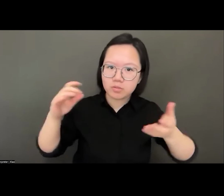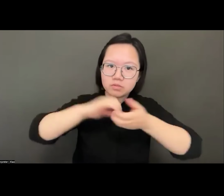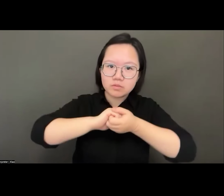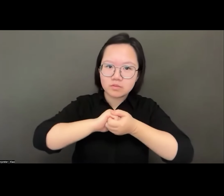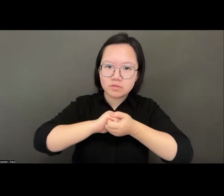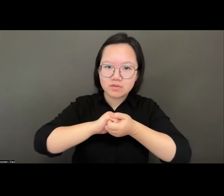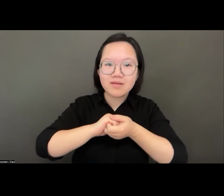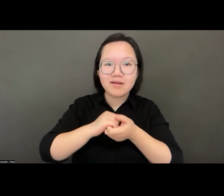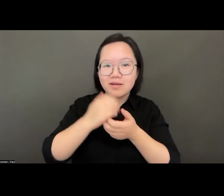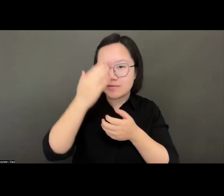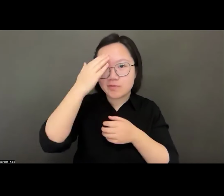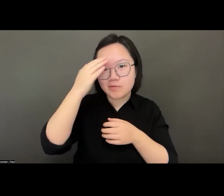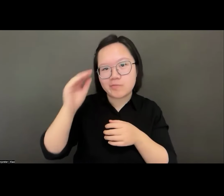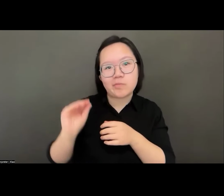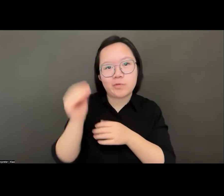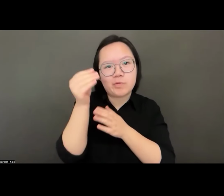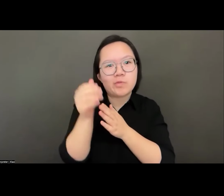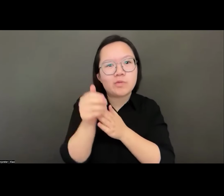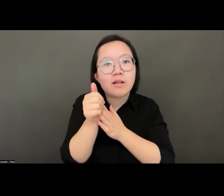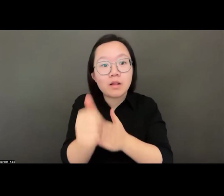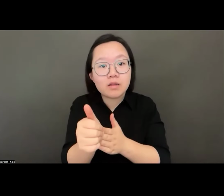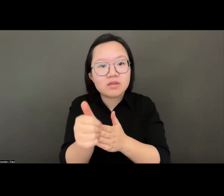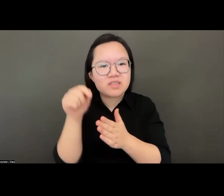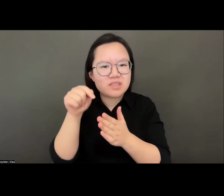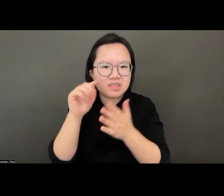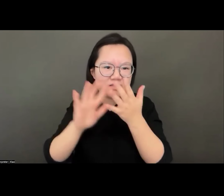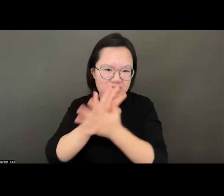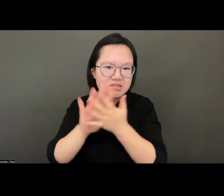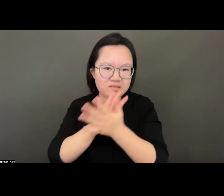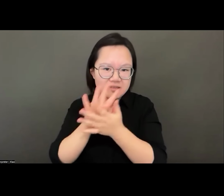confusing. And also finding a partner organization, a